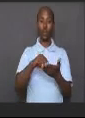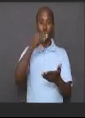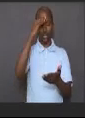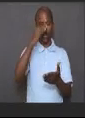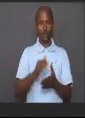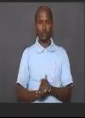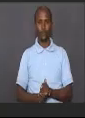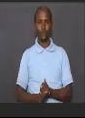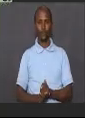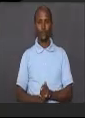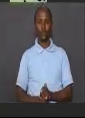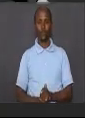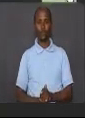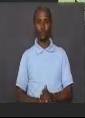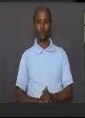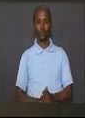lesson.